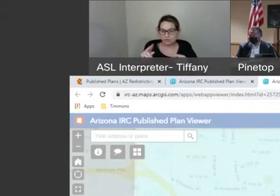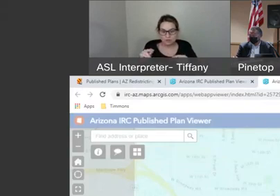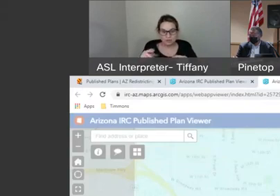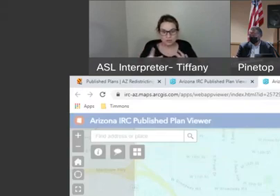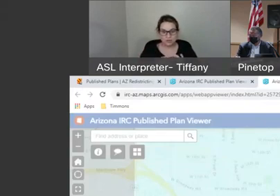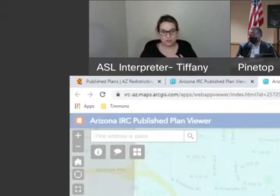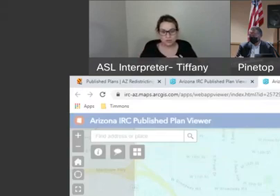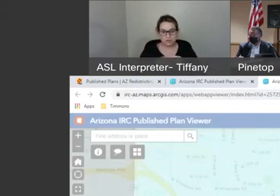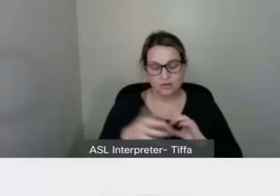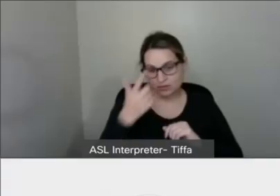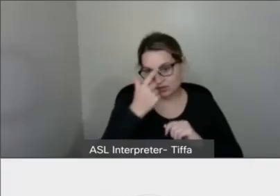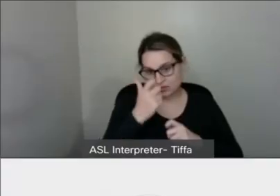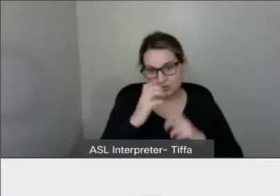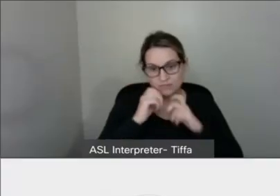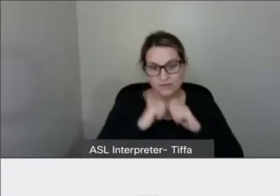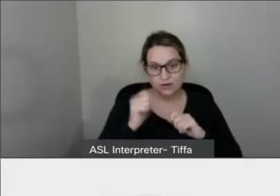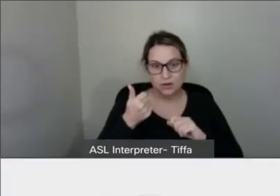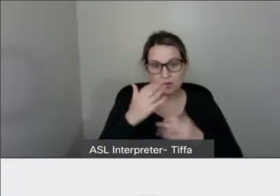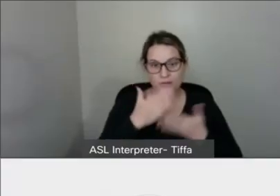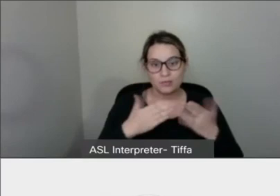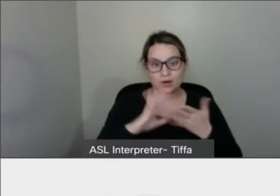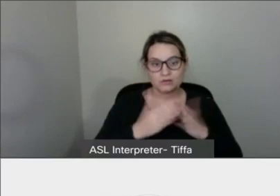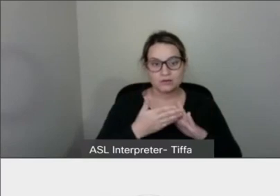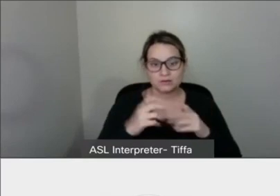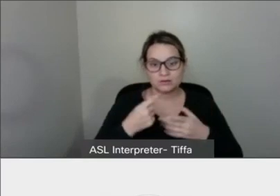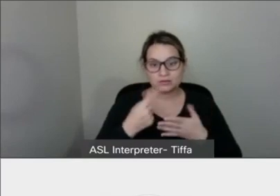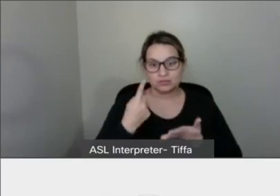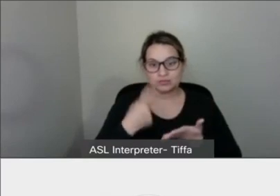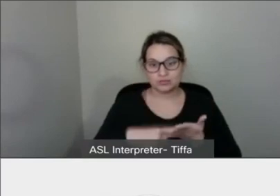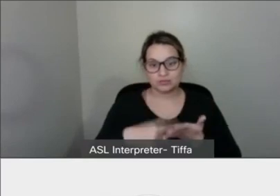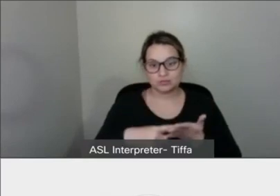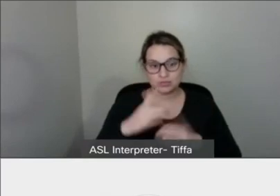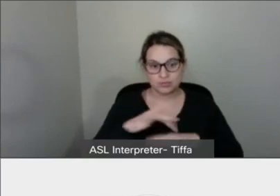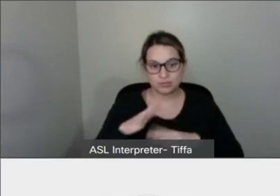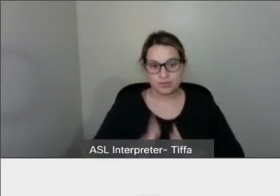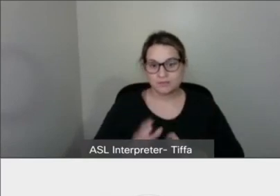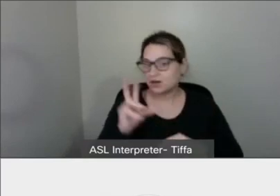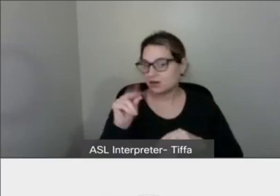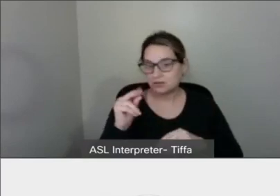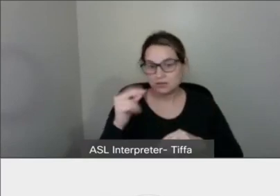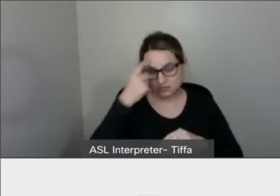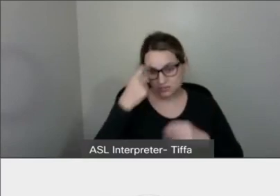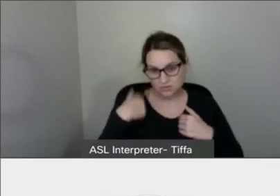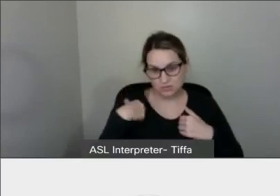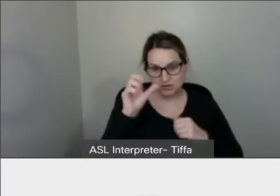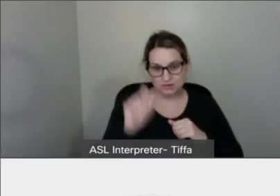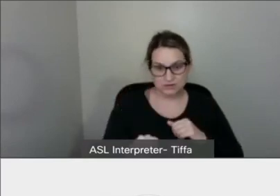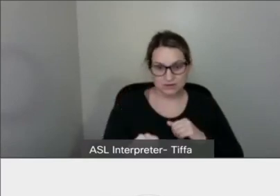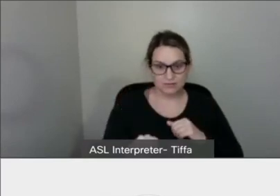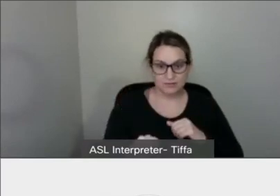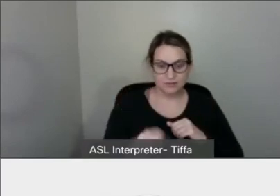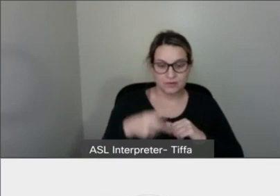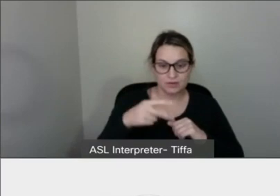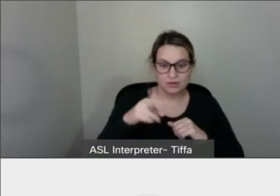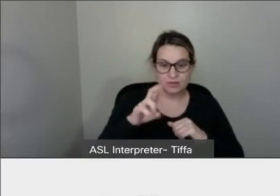the interests and values of the other parts of town I described earlier. It made no sense to have south of Southern Road from Priest to